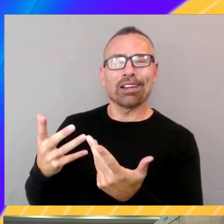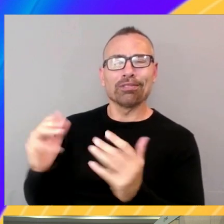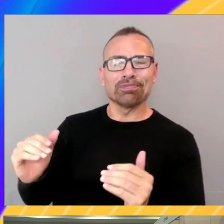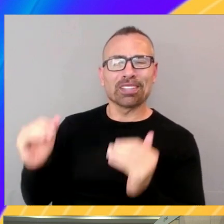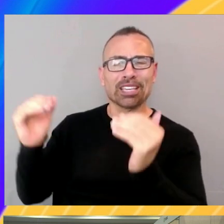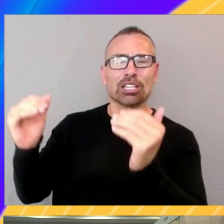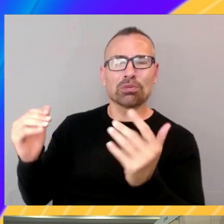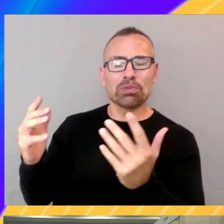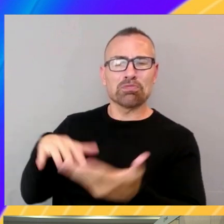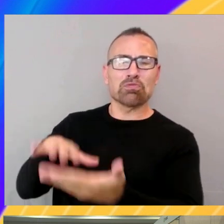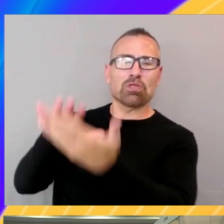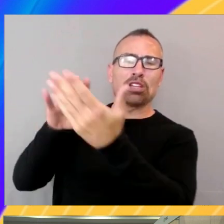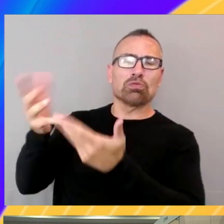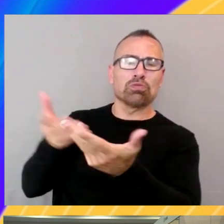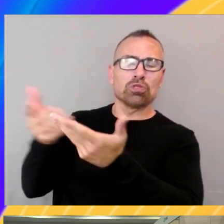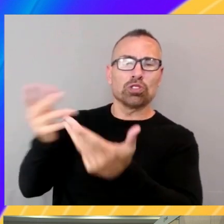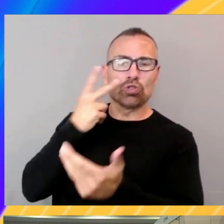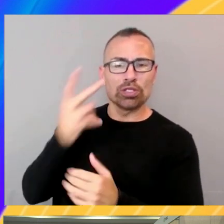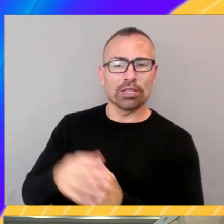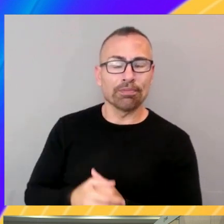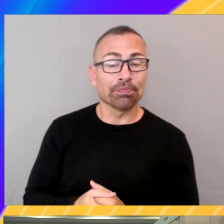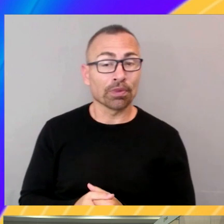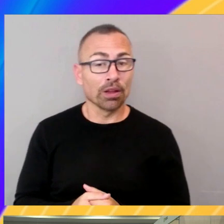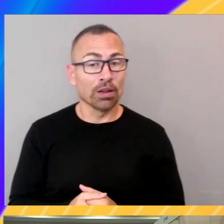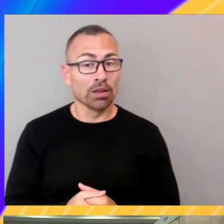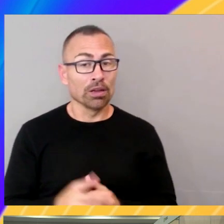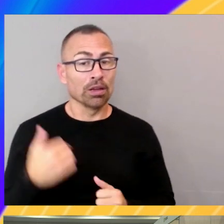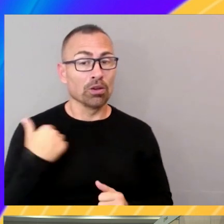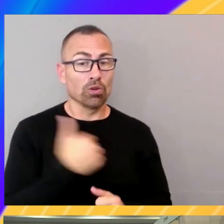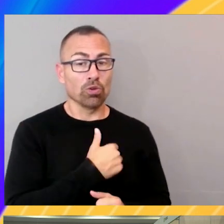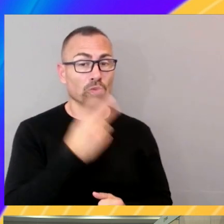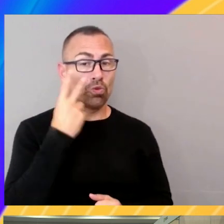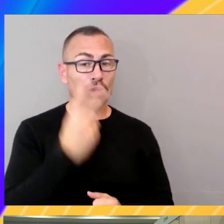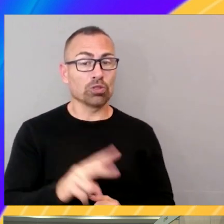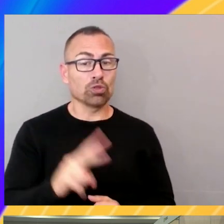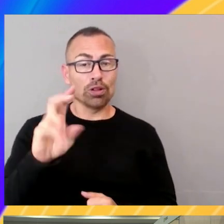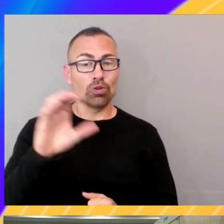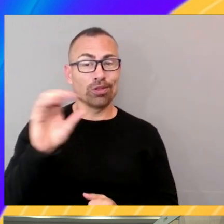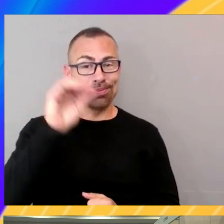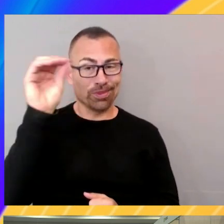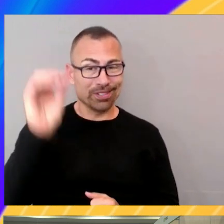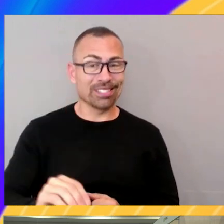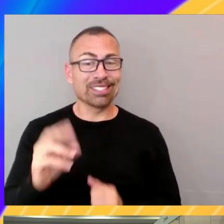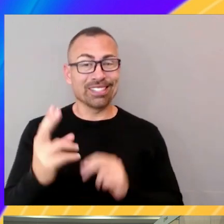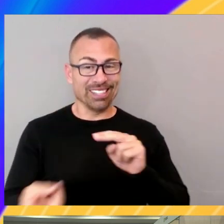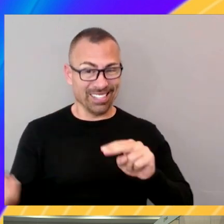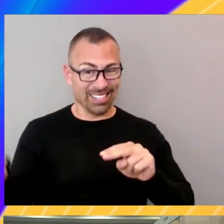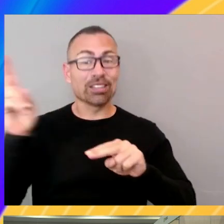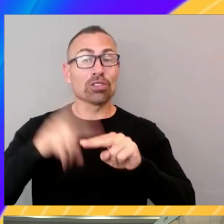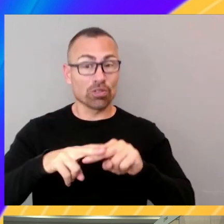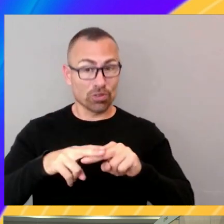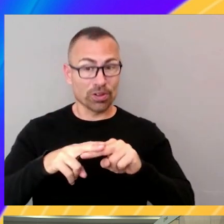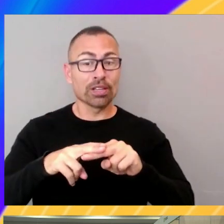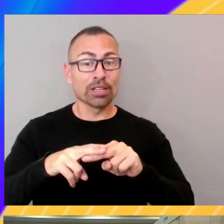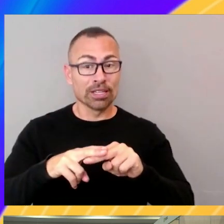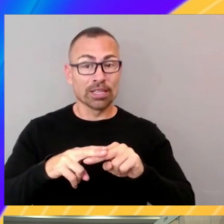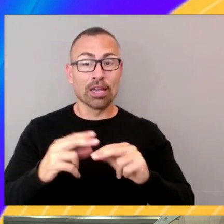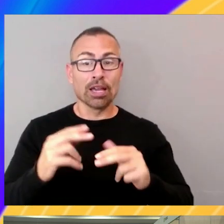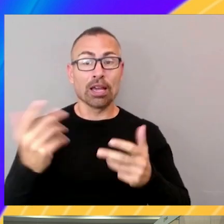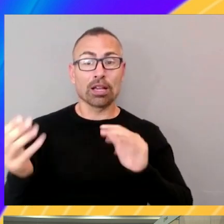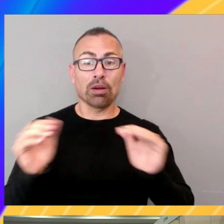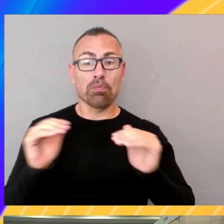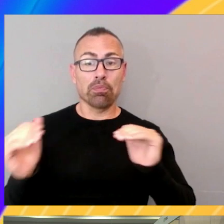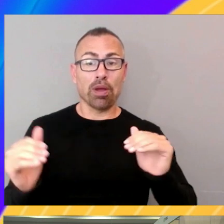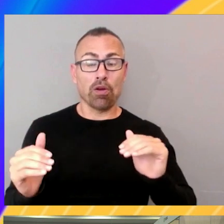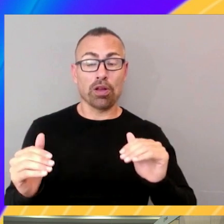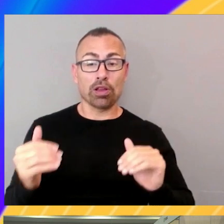we saw over 200% increase in click rate, comparing the two rows that we had, the row that we had existing and the new